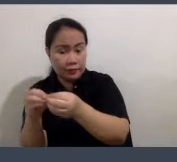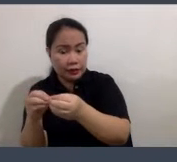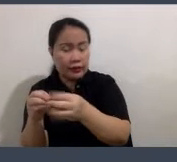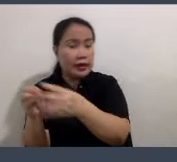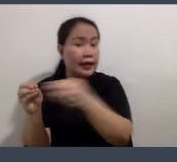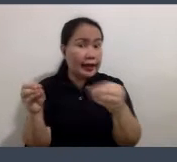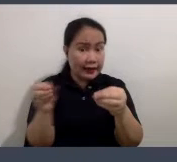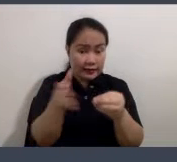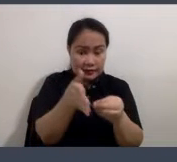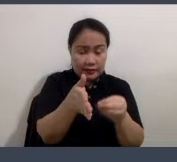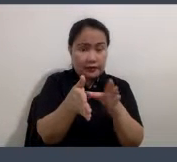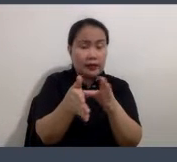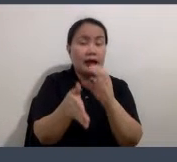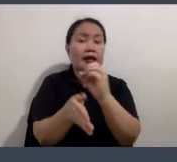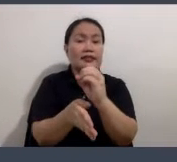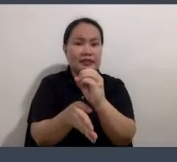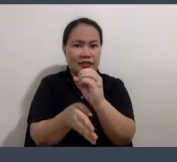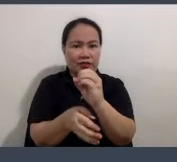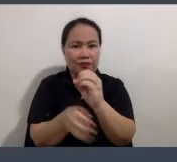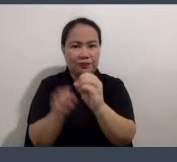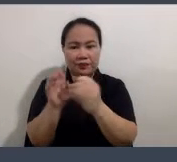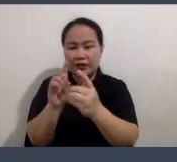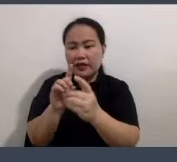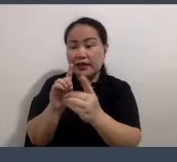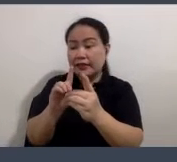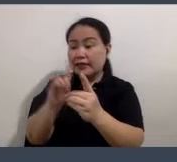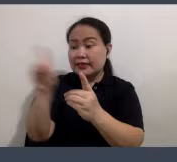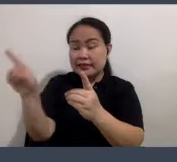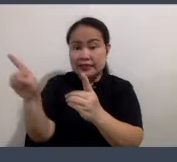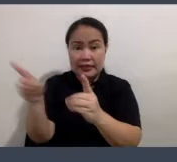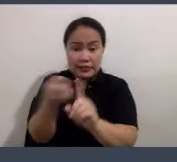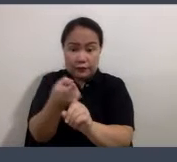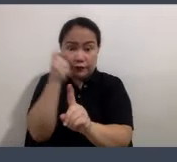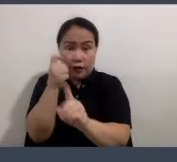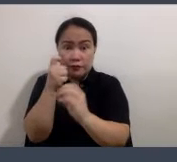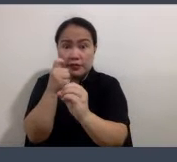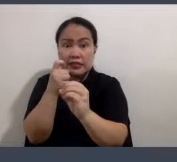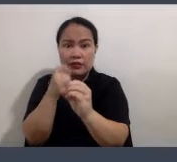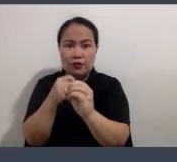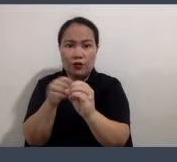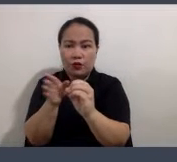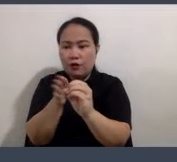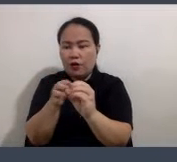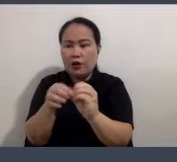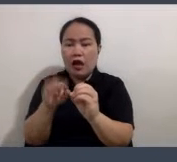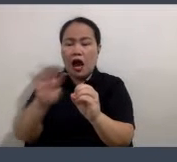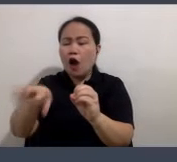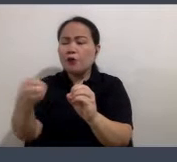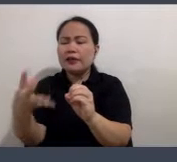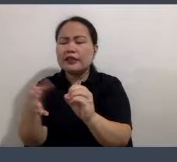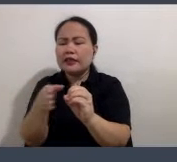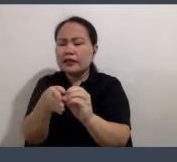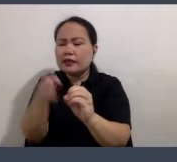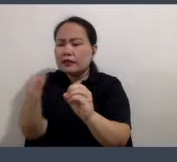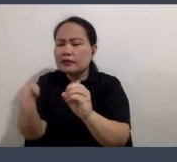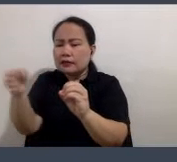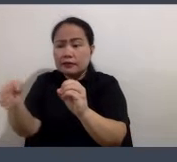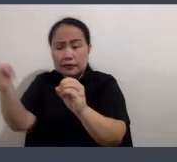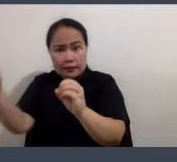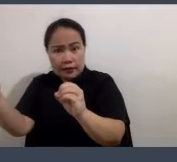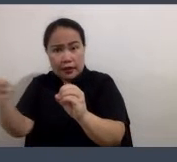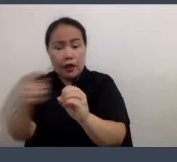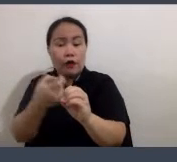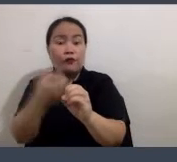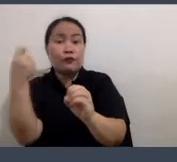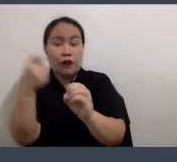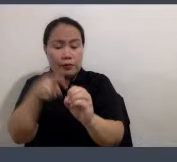to the distance. When we say distance, we are getting the number of units, kung gaano kalayo yung